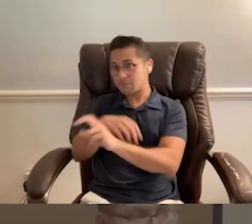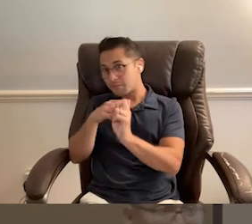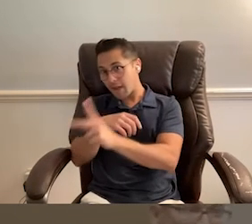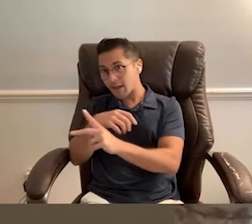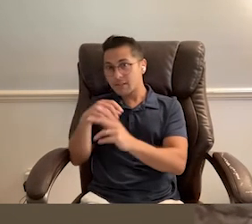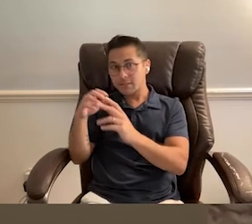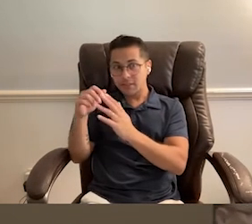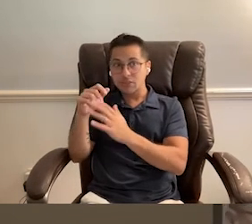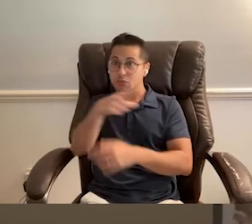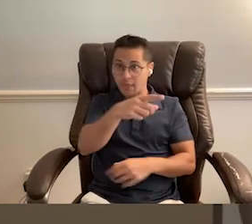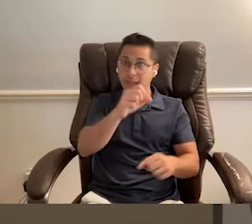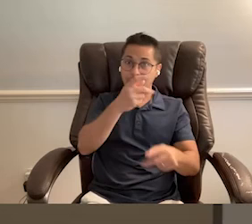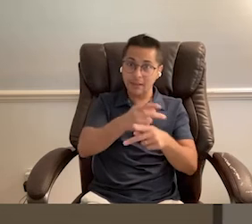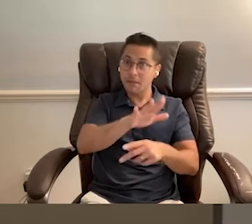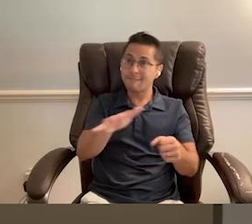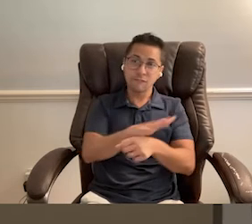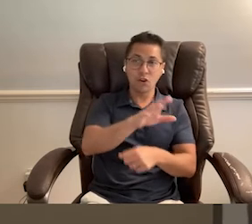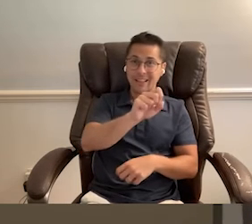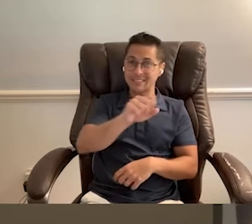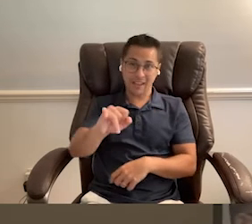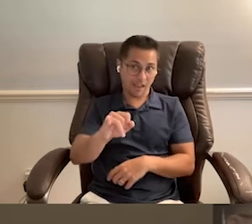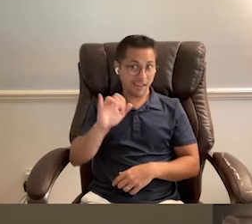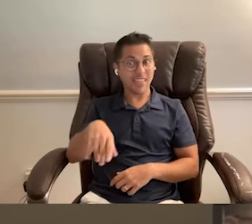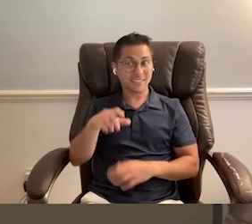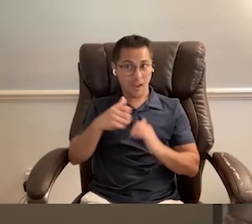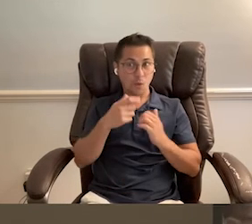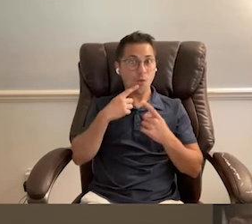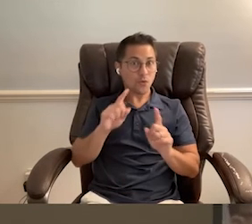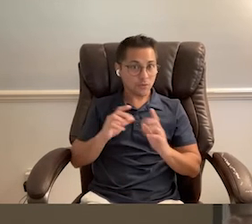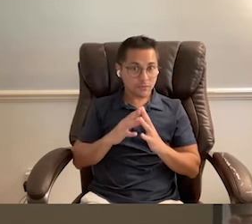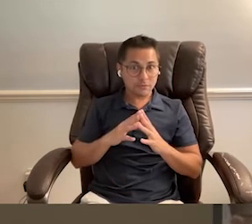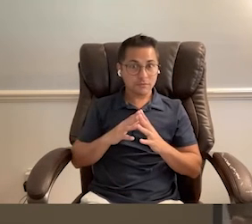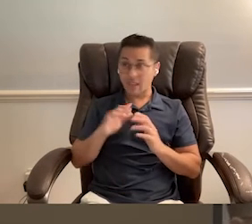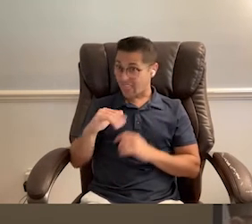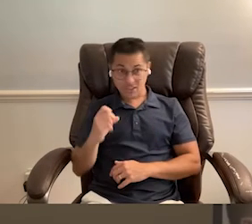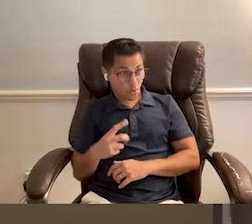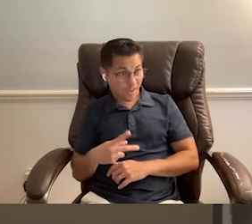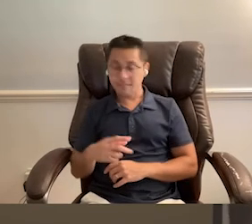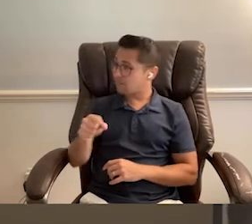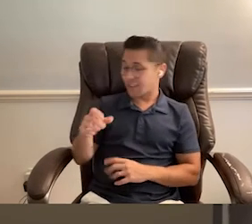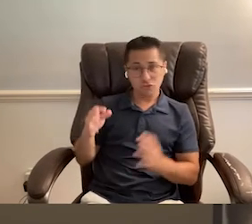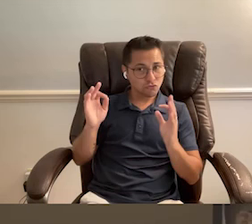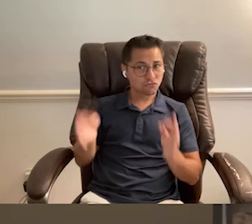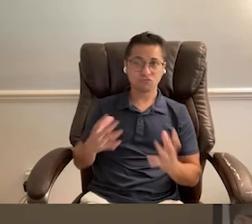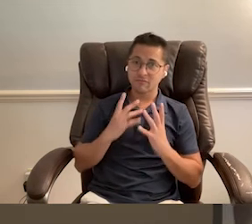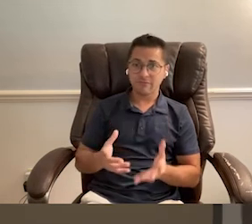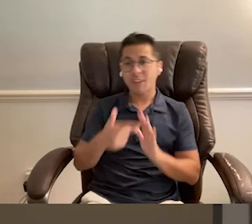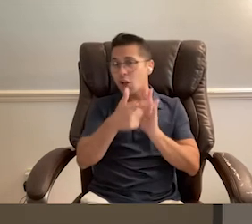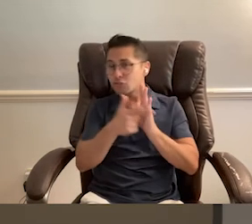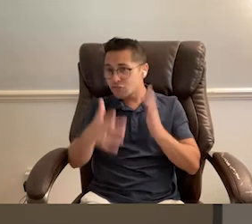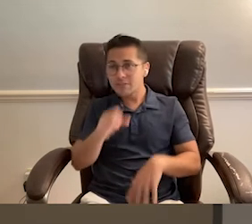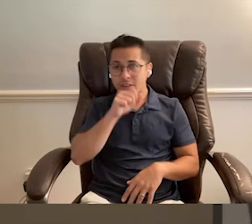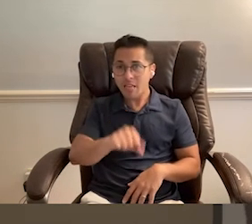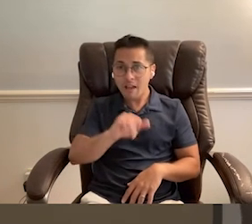check. That's how that works. But yeah, And that's okay. and that's totally fine. Attorneys love it. I love that attorneys love